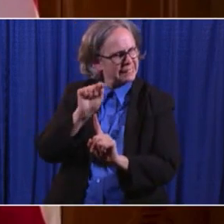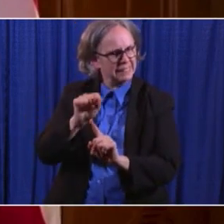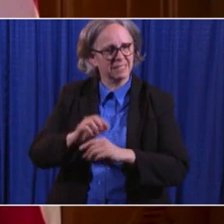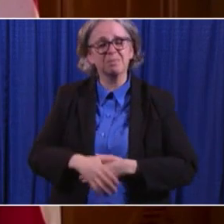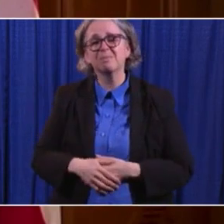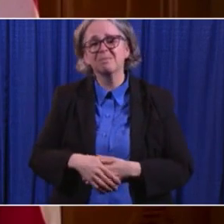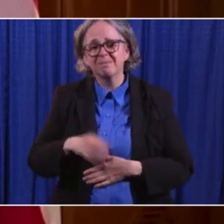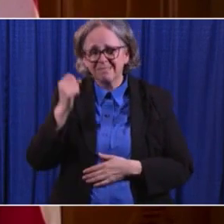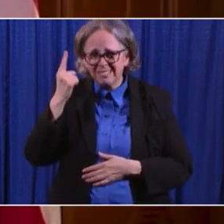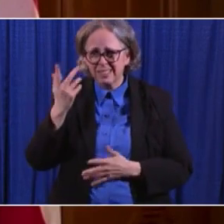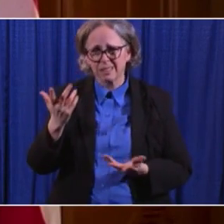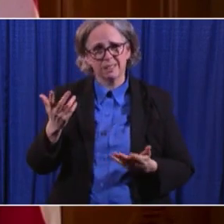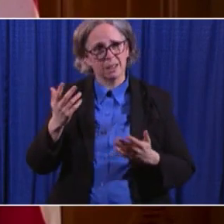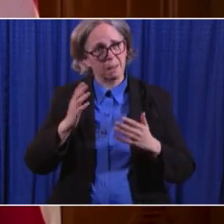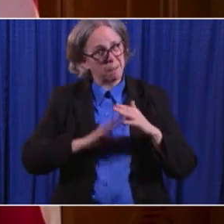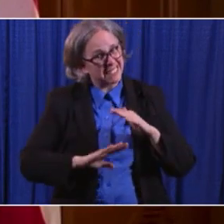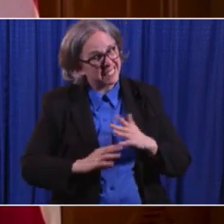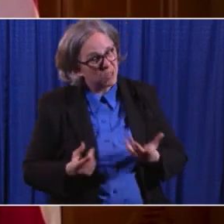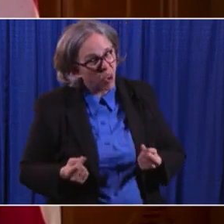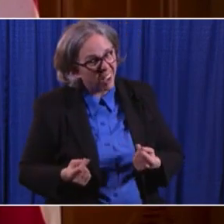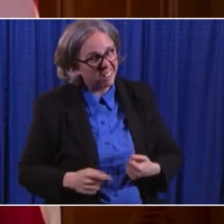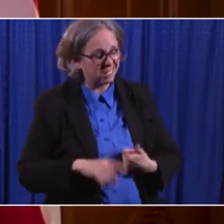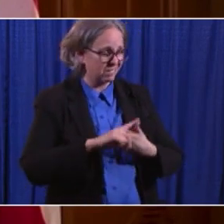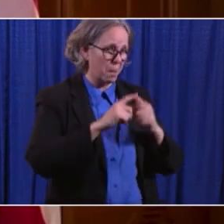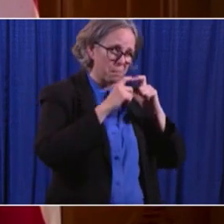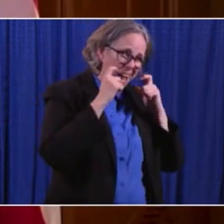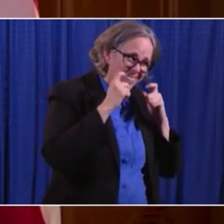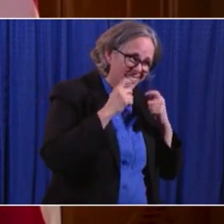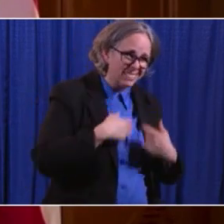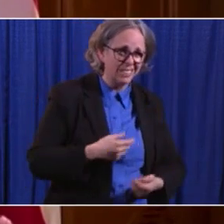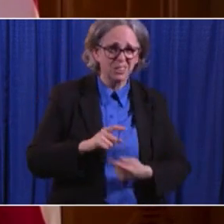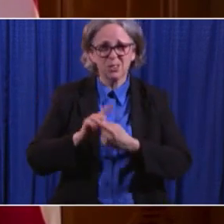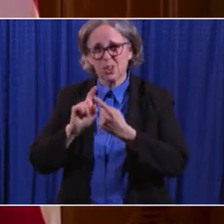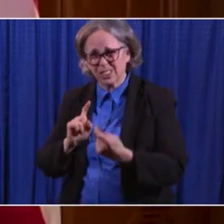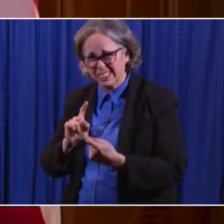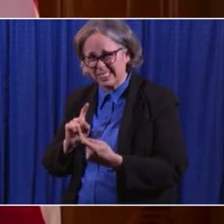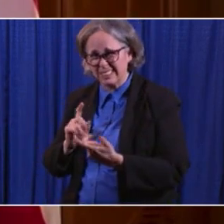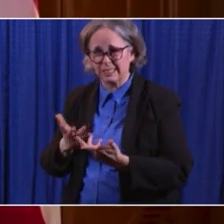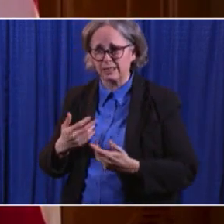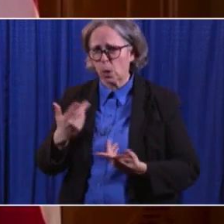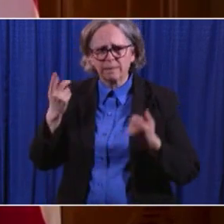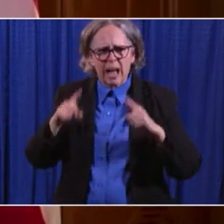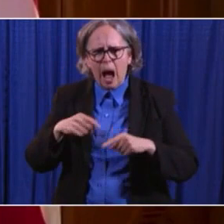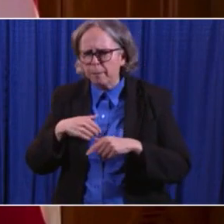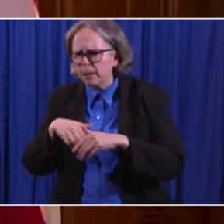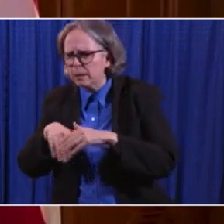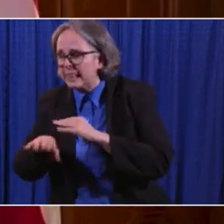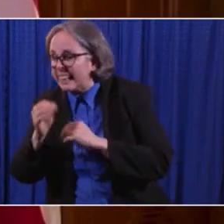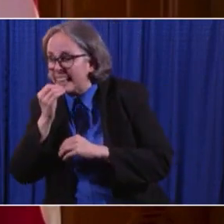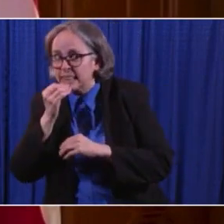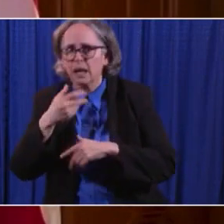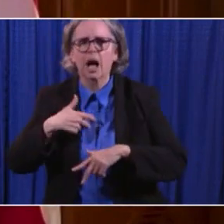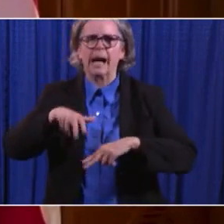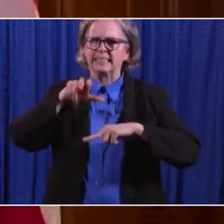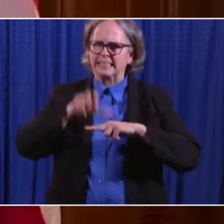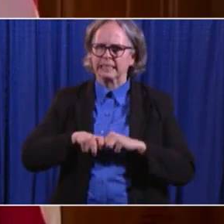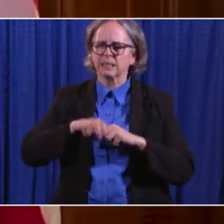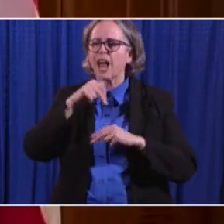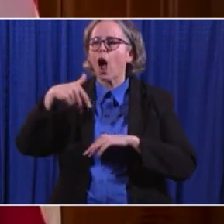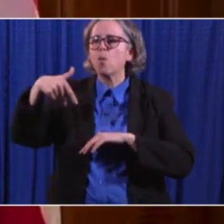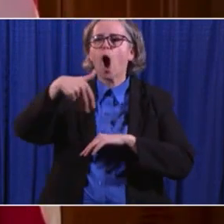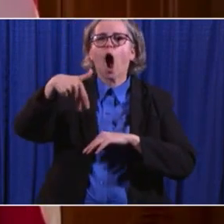a mask. If you're sitting down and eating whatever you're eating, or obviously you're not going to wear a mask.